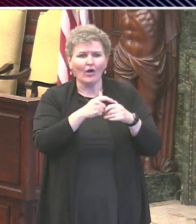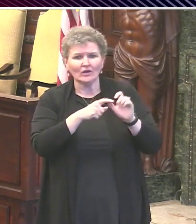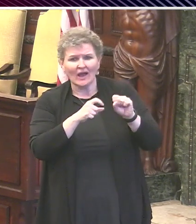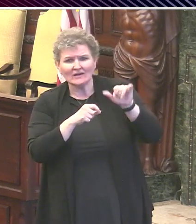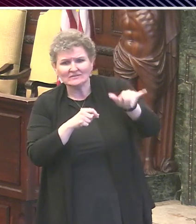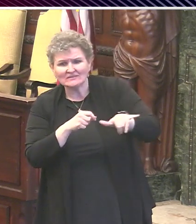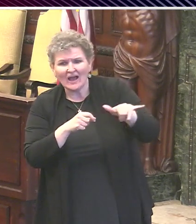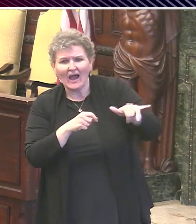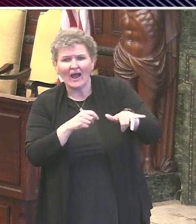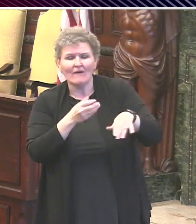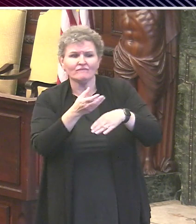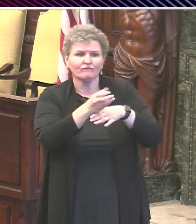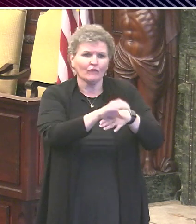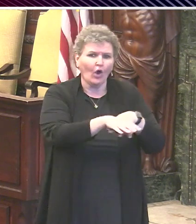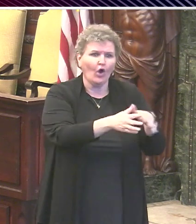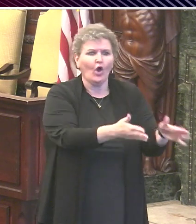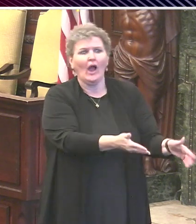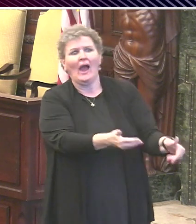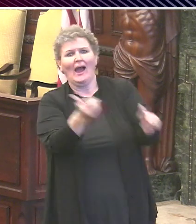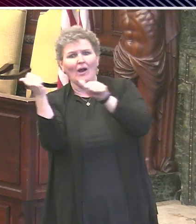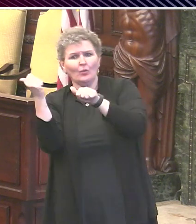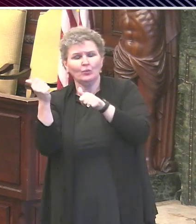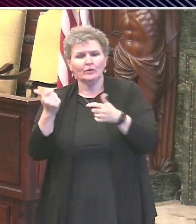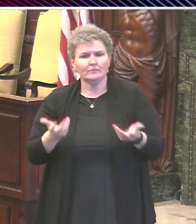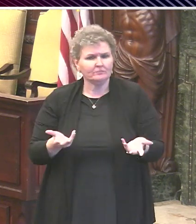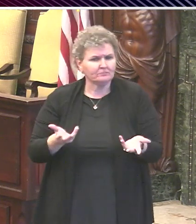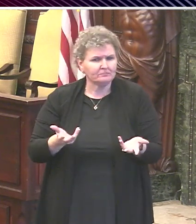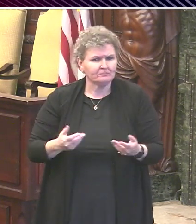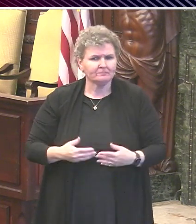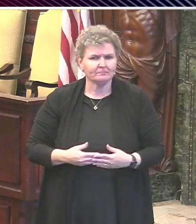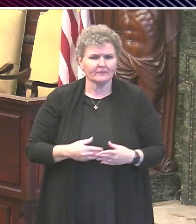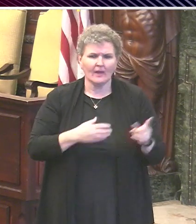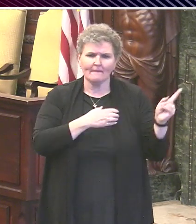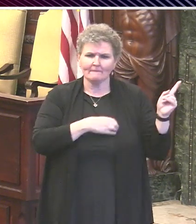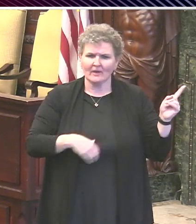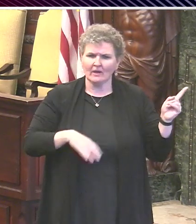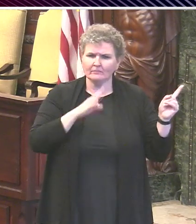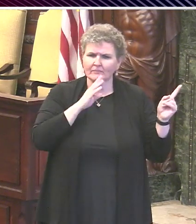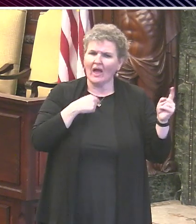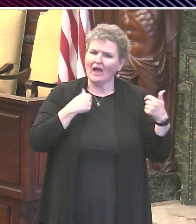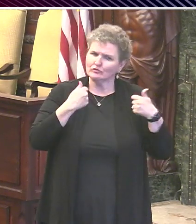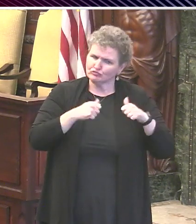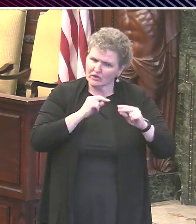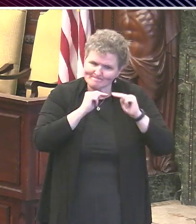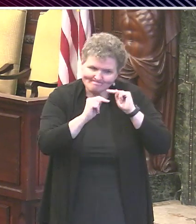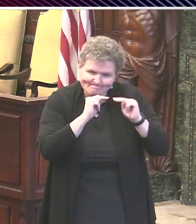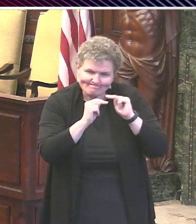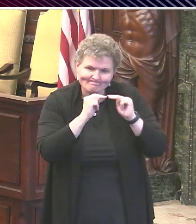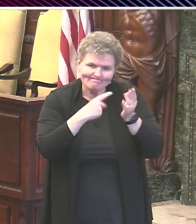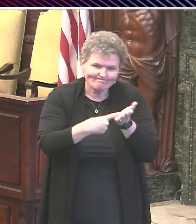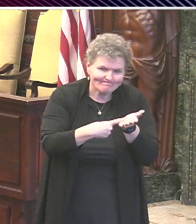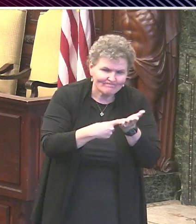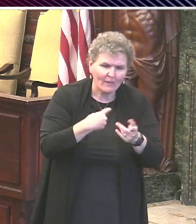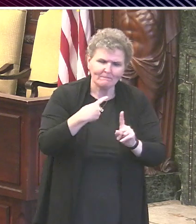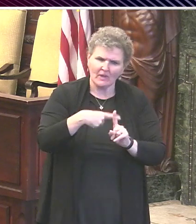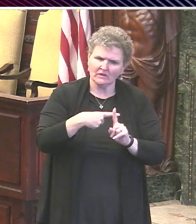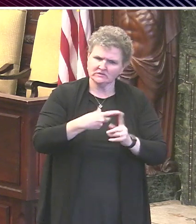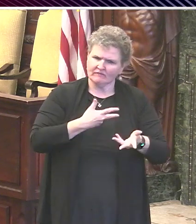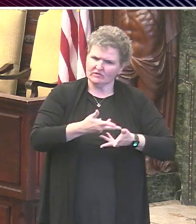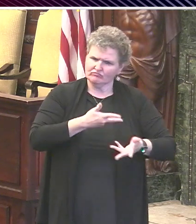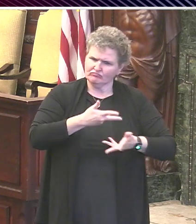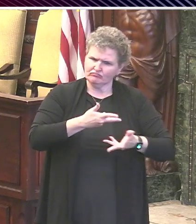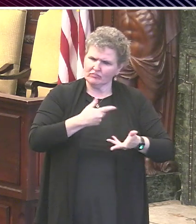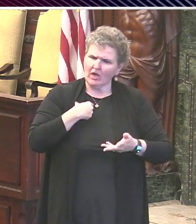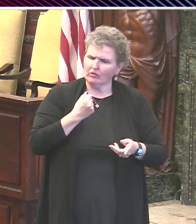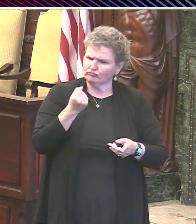properly? Look, we want to continue to try to negotiate and have interaction with the folks there. We understand their